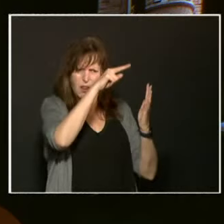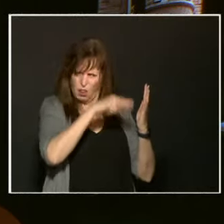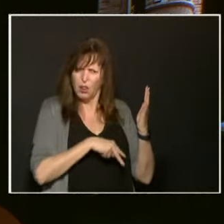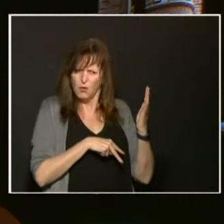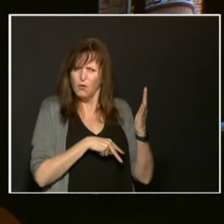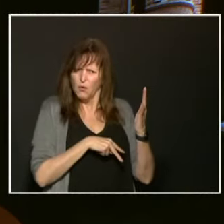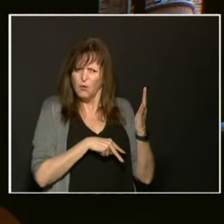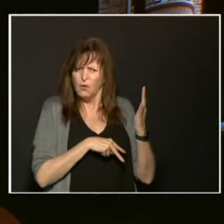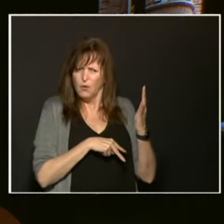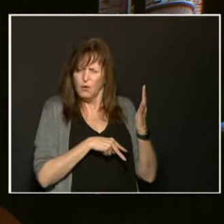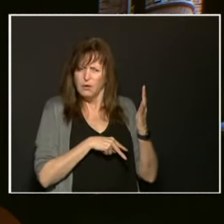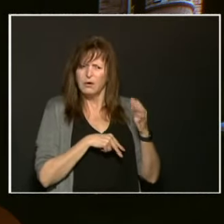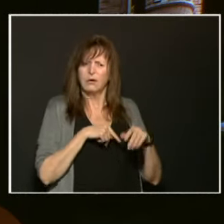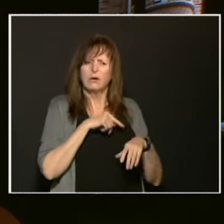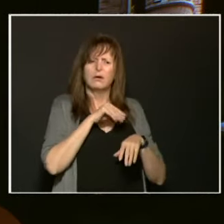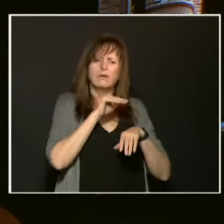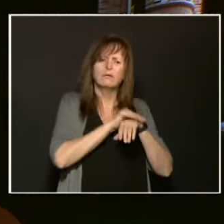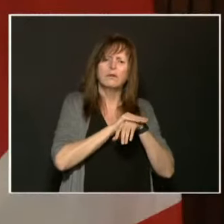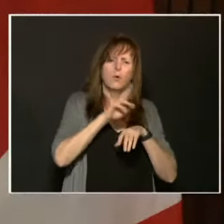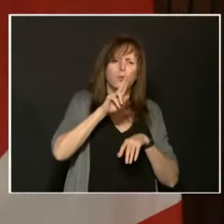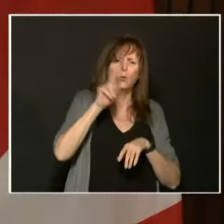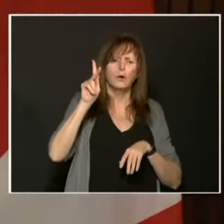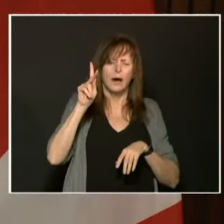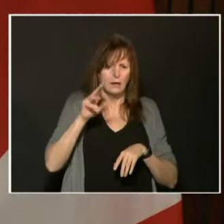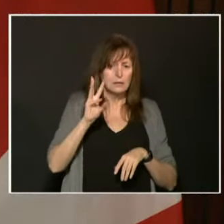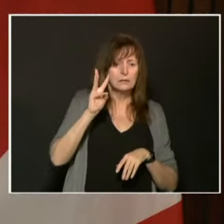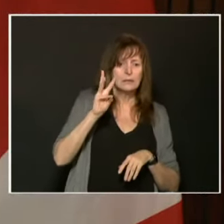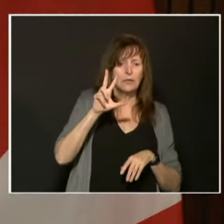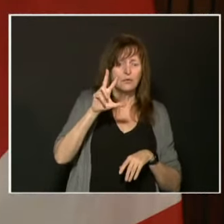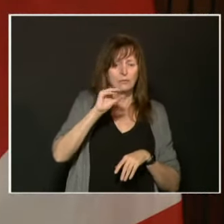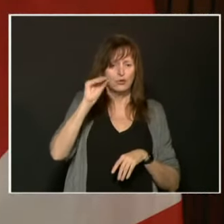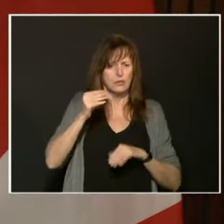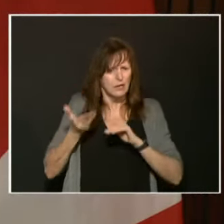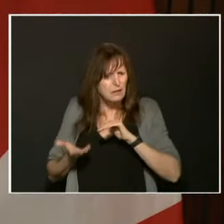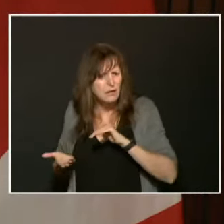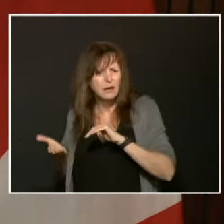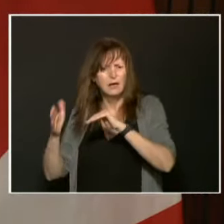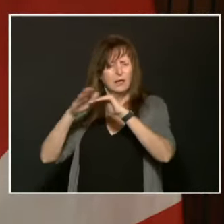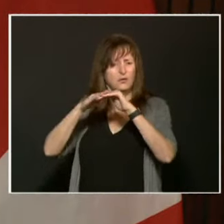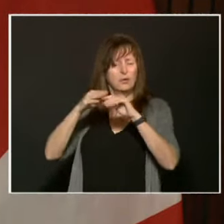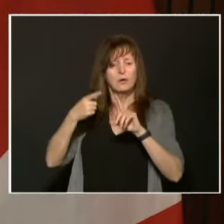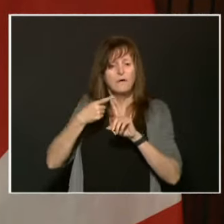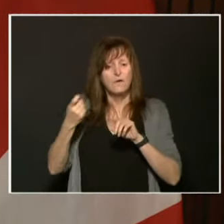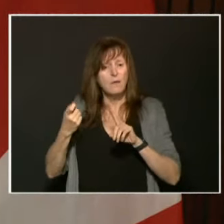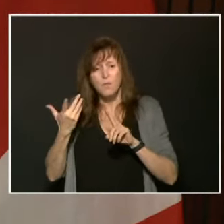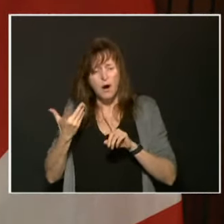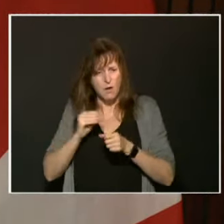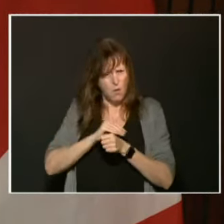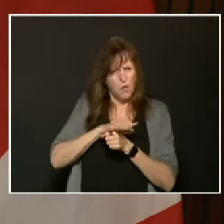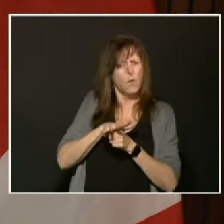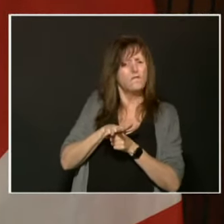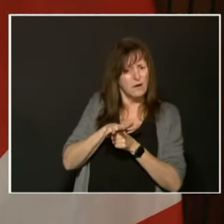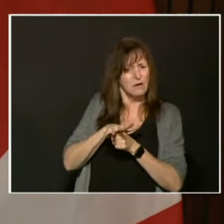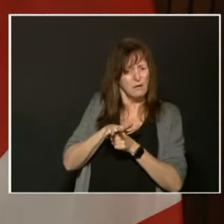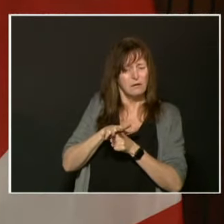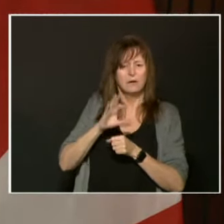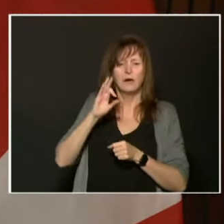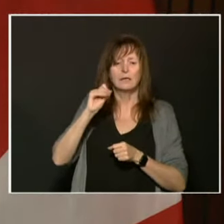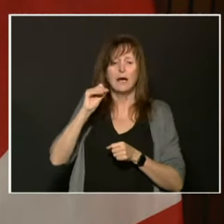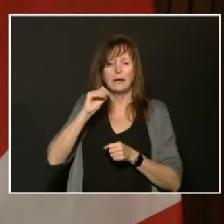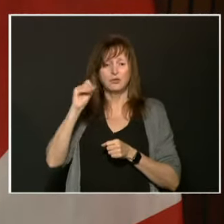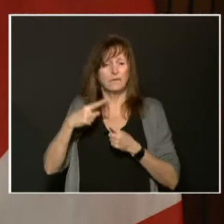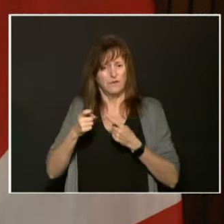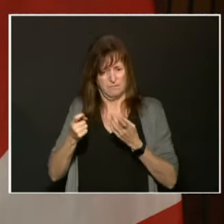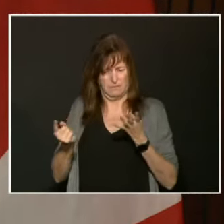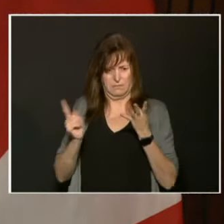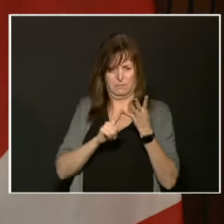up 63% in the last week, or all cases, sorry, which are mostly 90% Delta. And